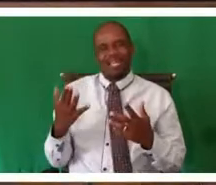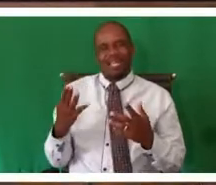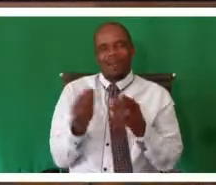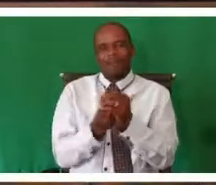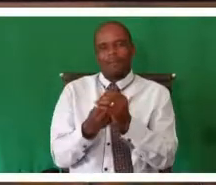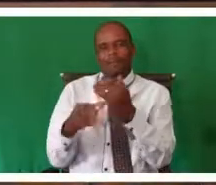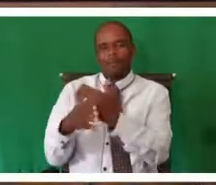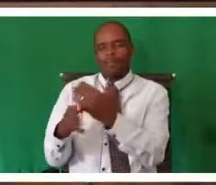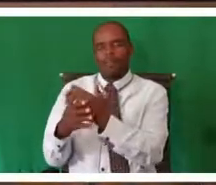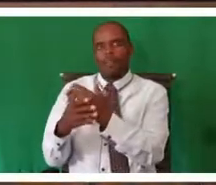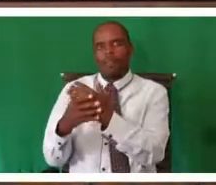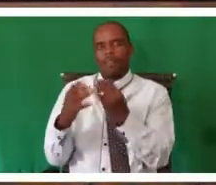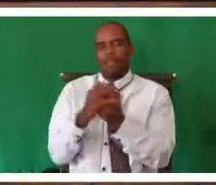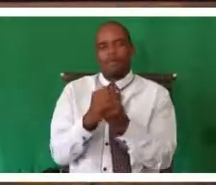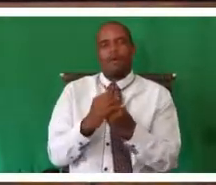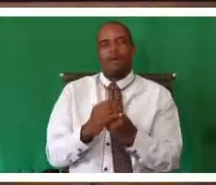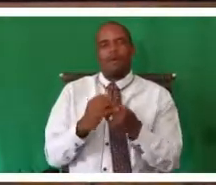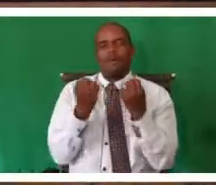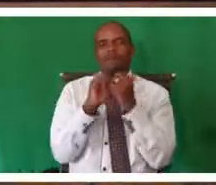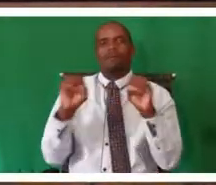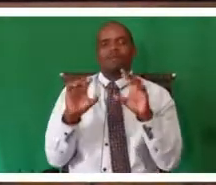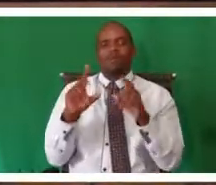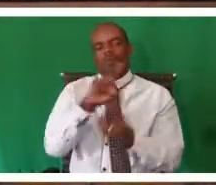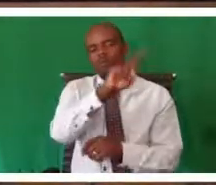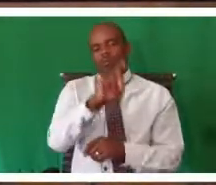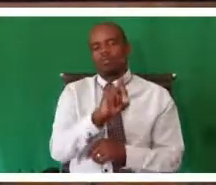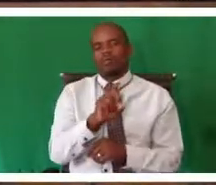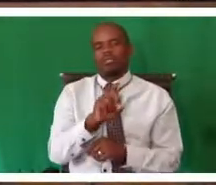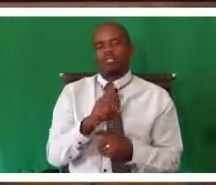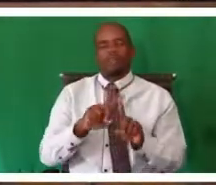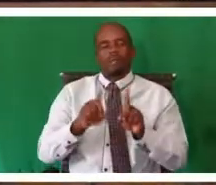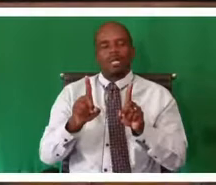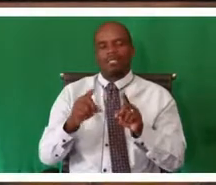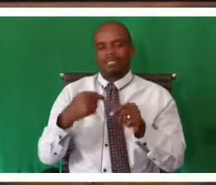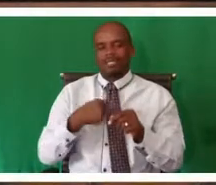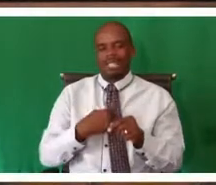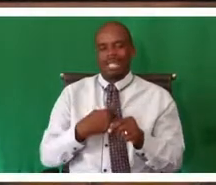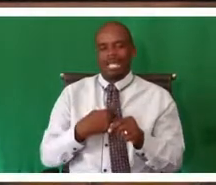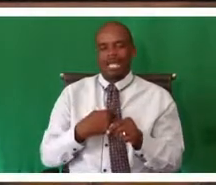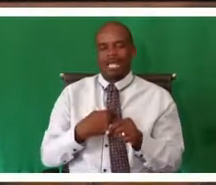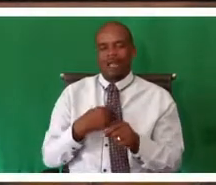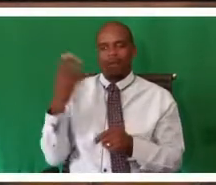questions. But first and foremost, I have questions from Martin